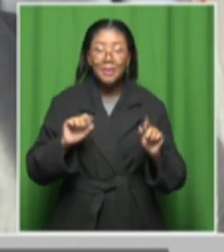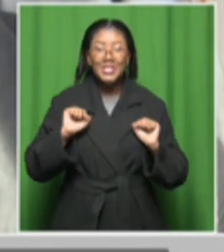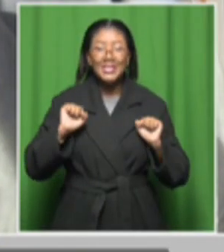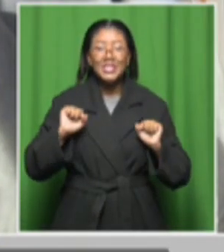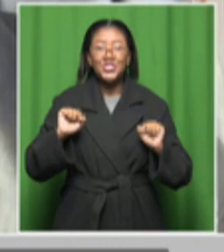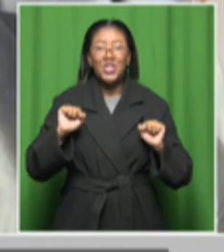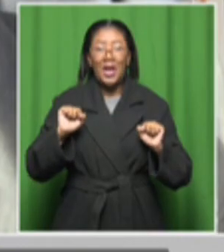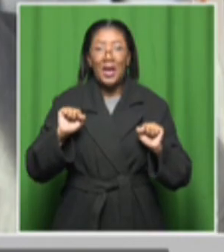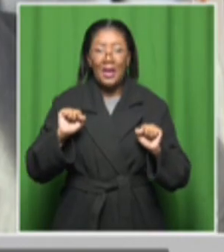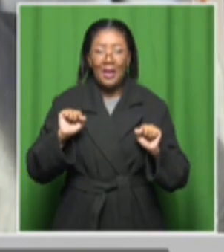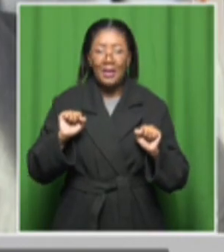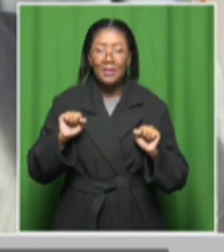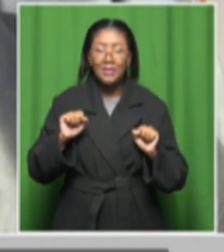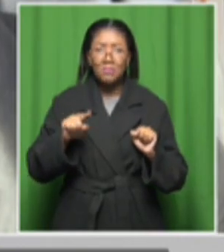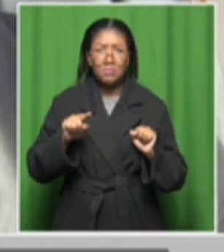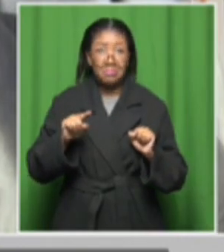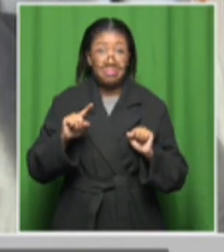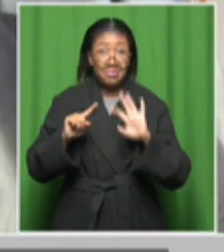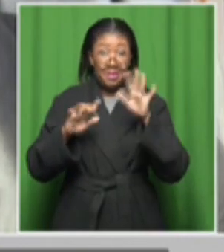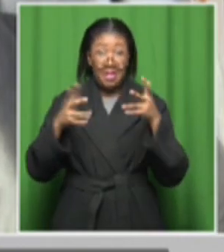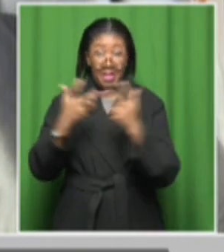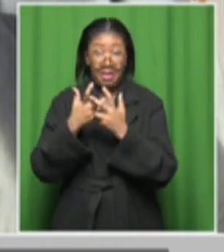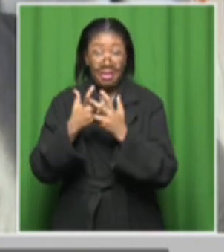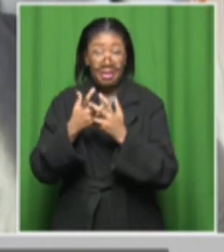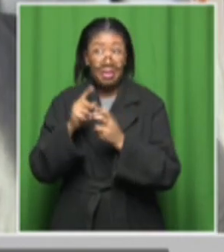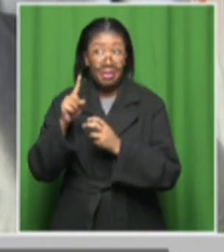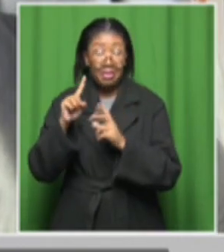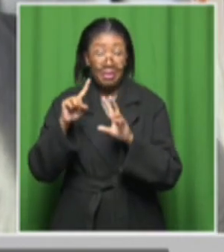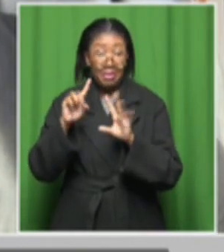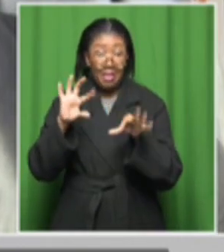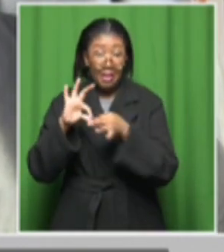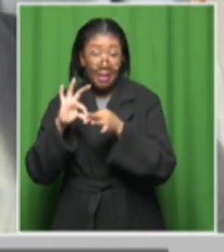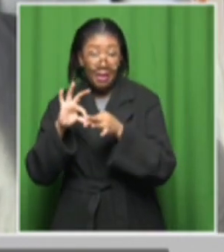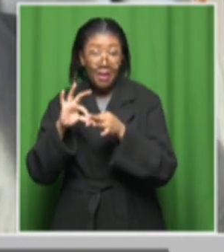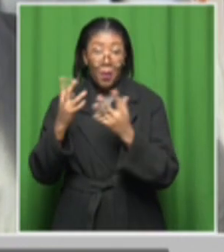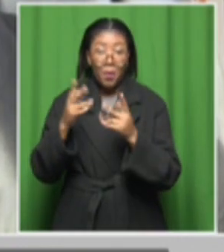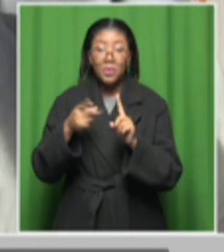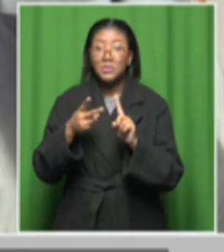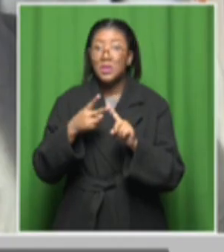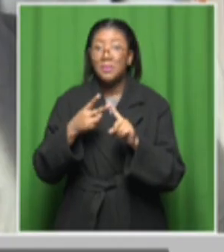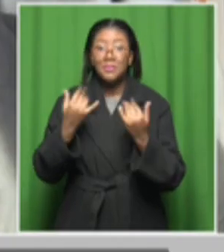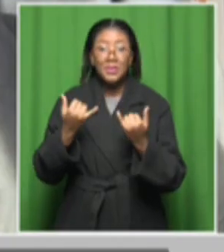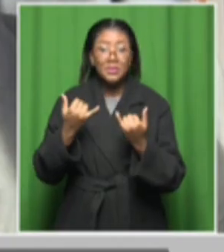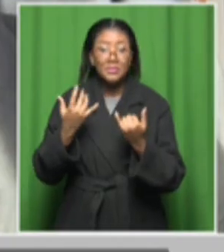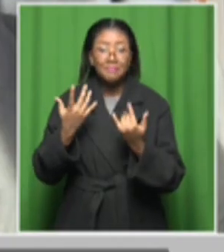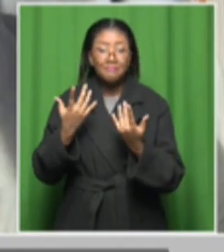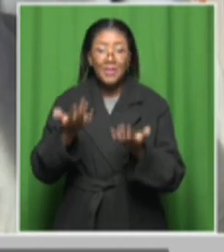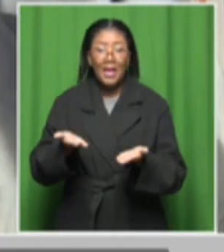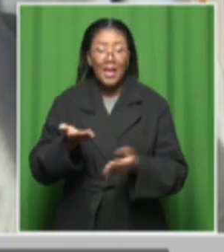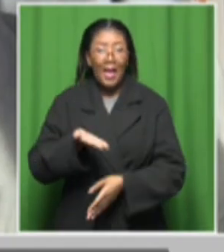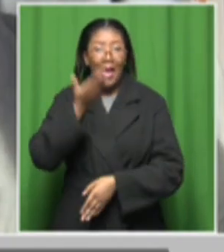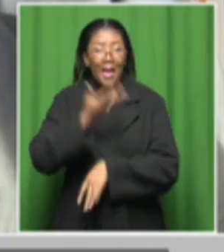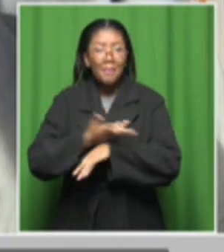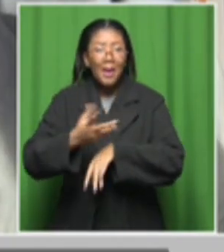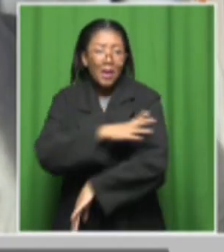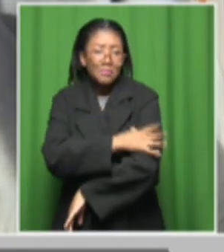warning sign preceding, such an episode? But even if we're looking at high blood pressure, hypertension, tell us a little bit